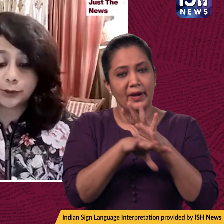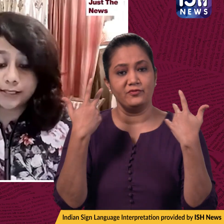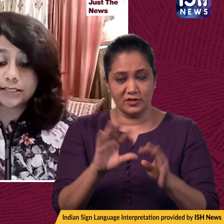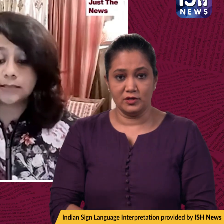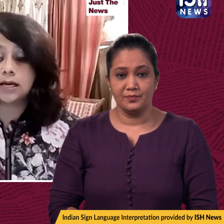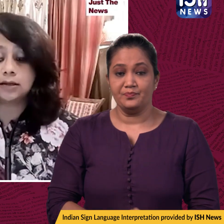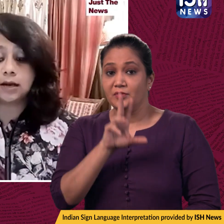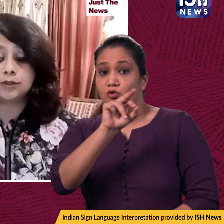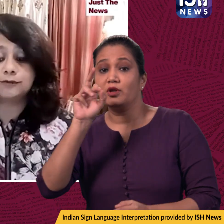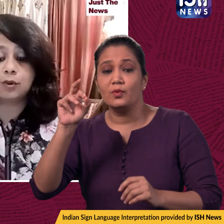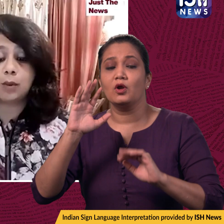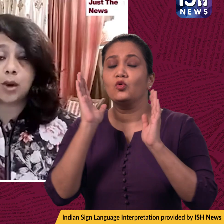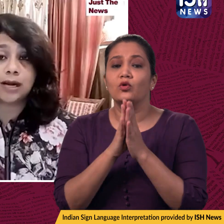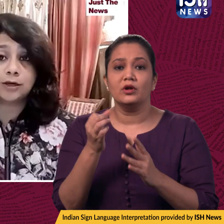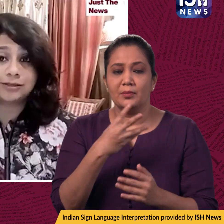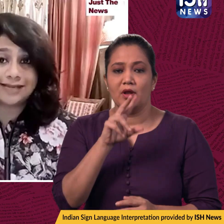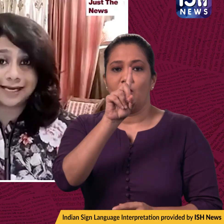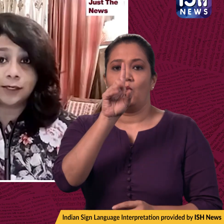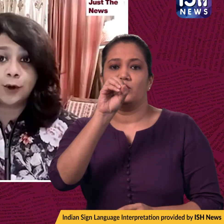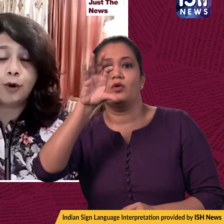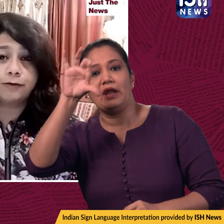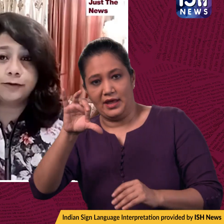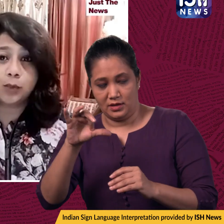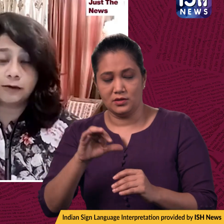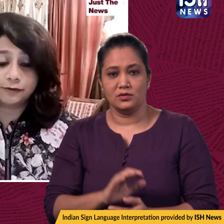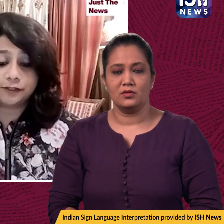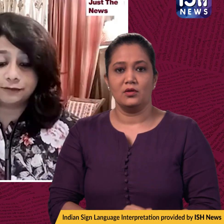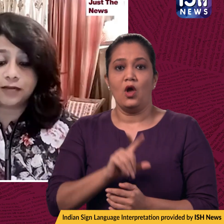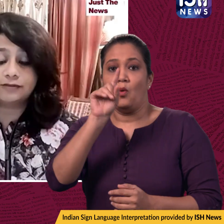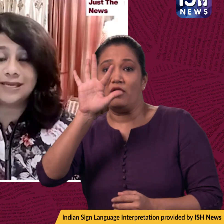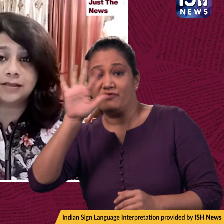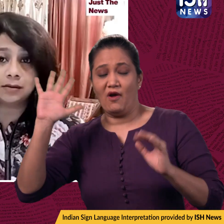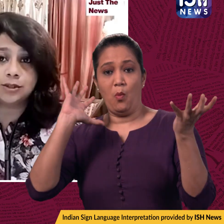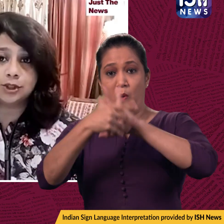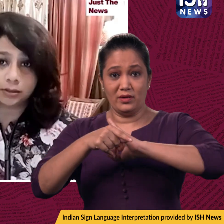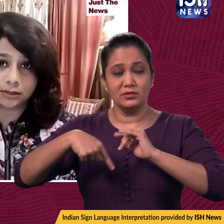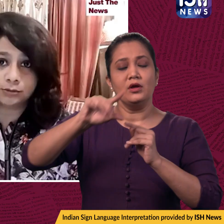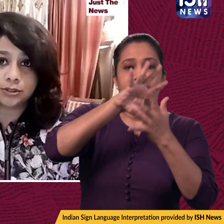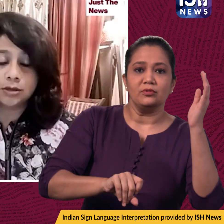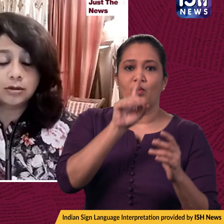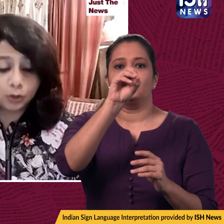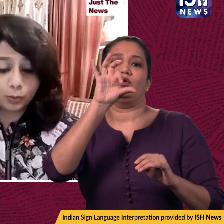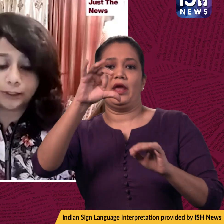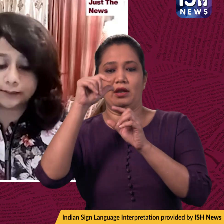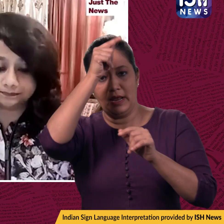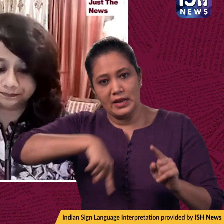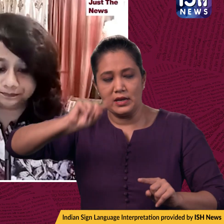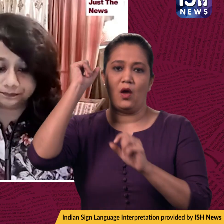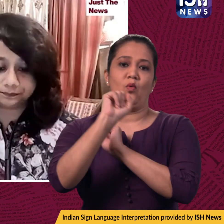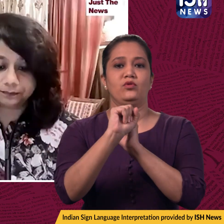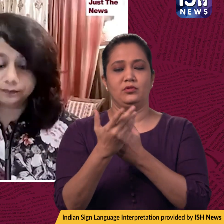in 2020, India had accounted for 109 of the 155 internet shutdowns